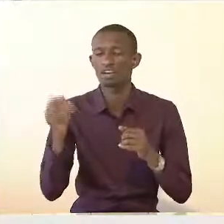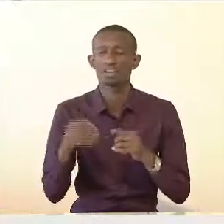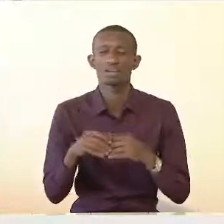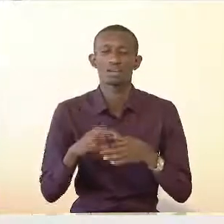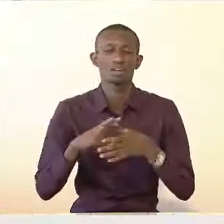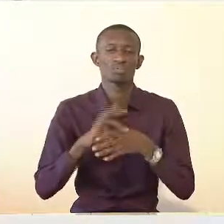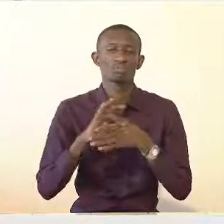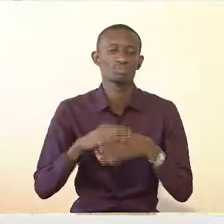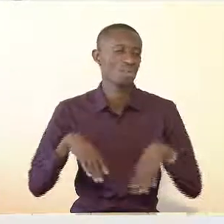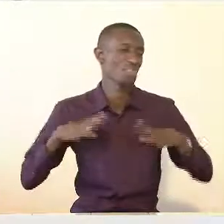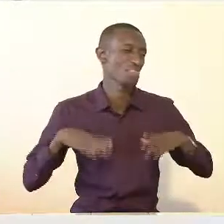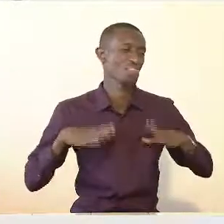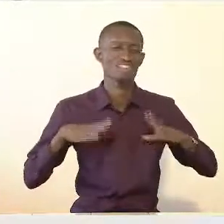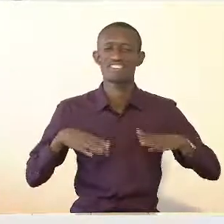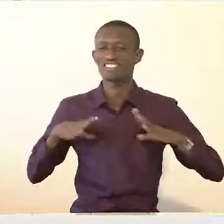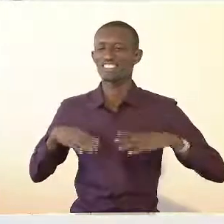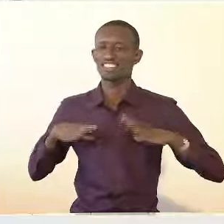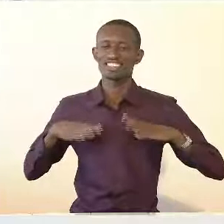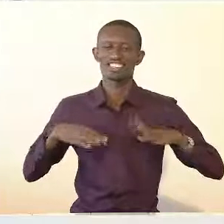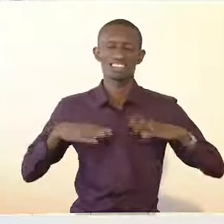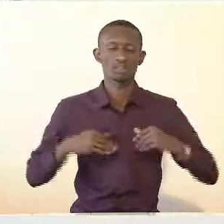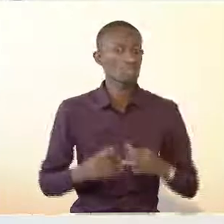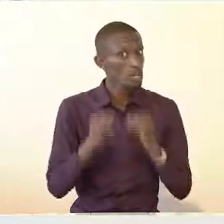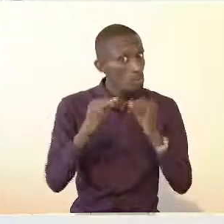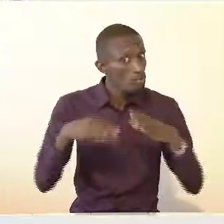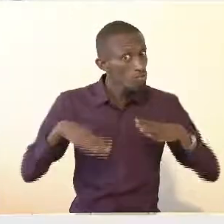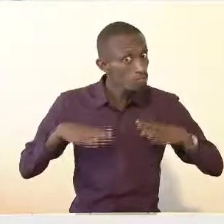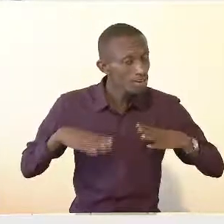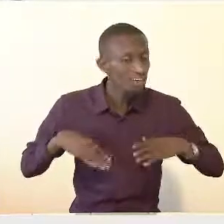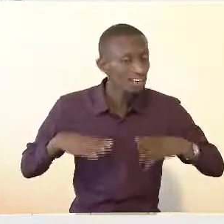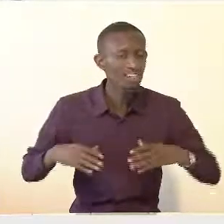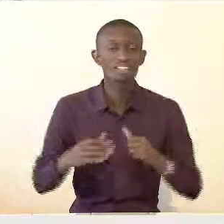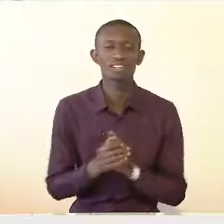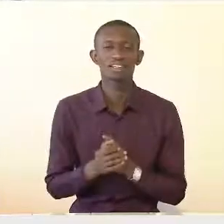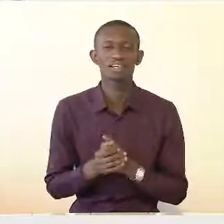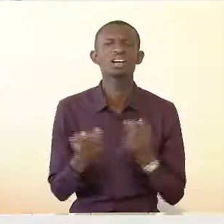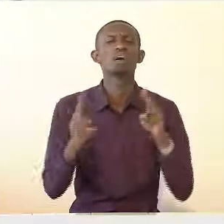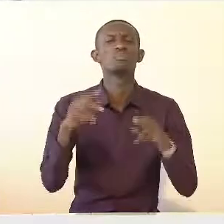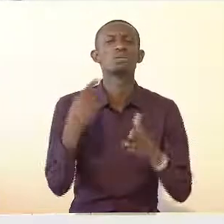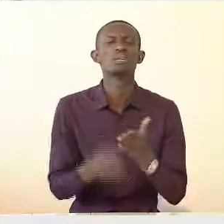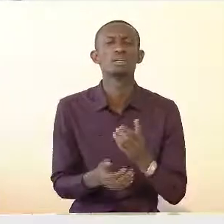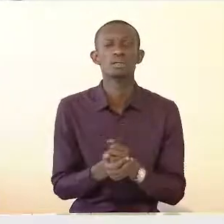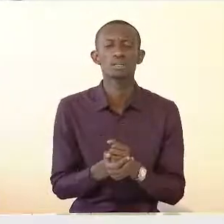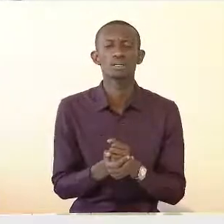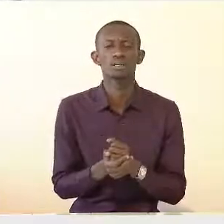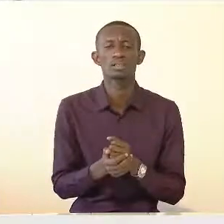what happens? It allows more blood to flow through the capillaries so that heat is lost